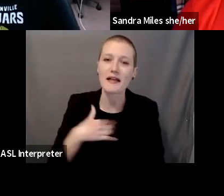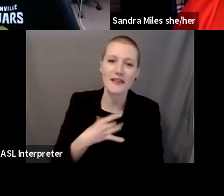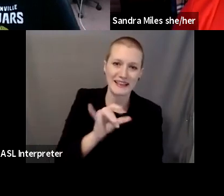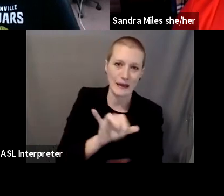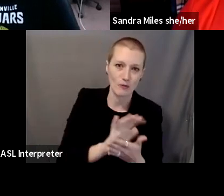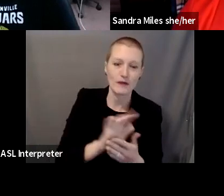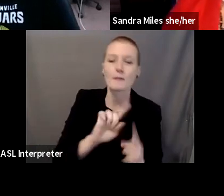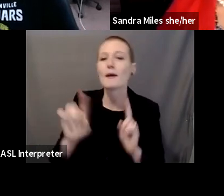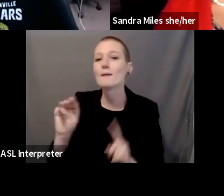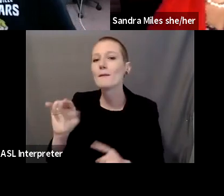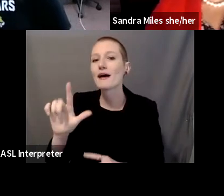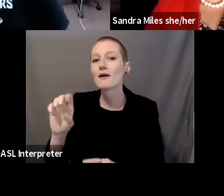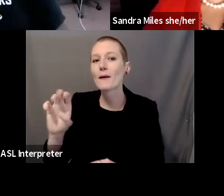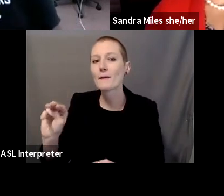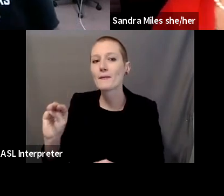That movie. Oh, okay. Terrible. I haven't